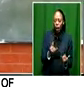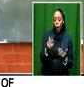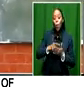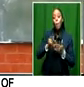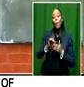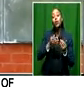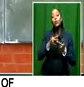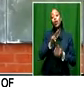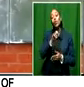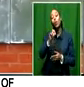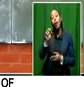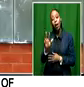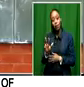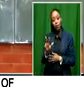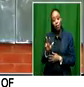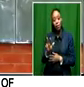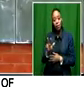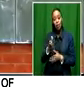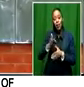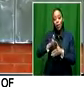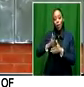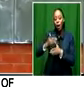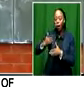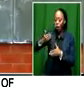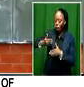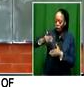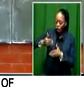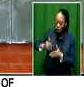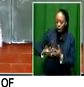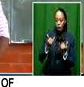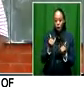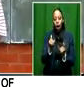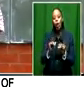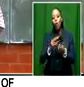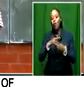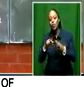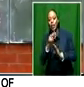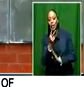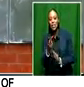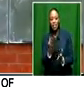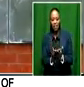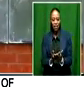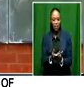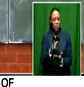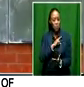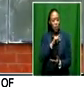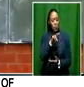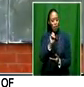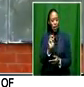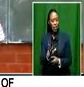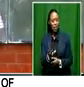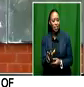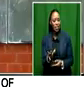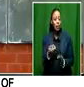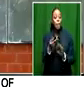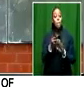started in 2008, and that work has taken root now. But you may ask, why only in 2008? Well,